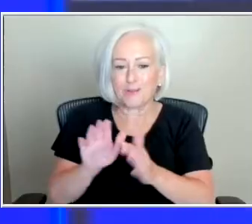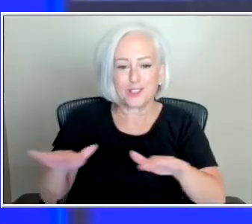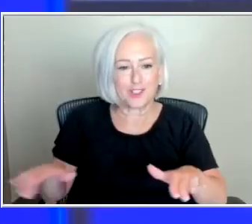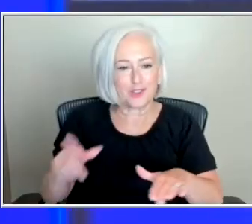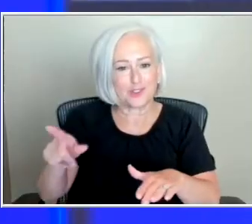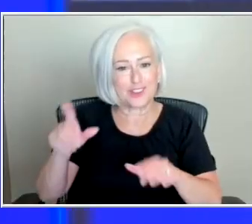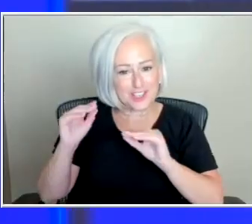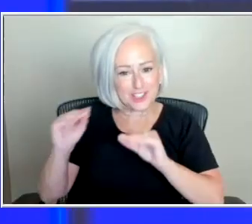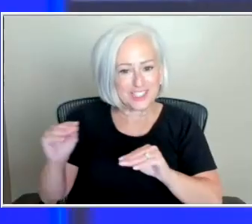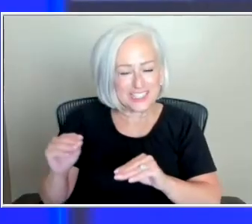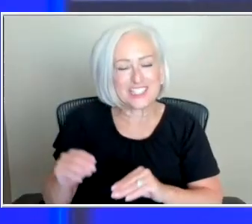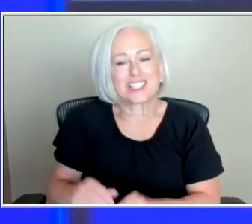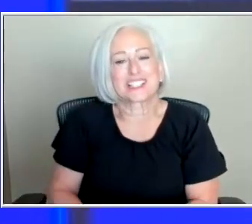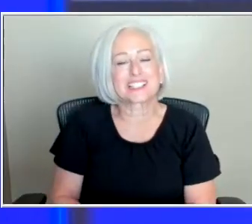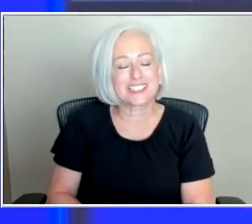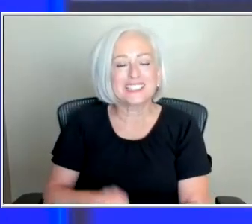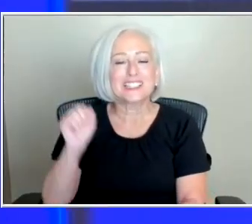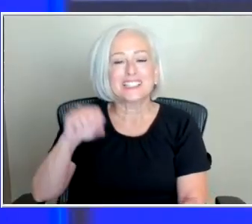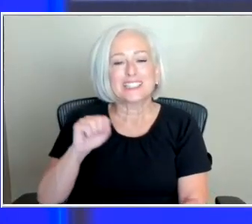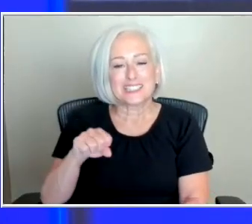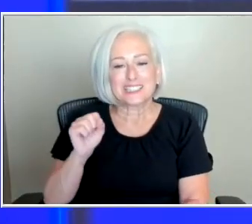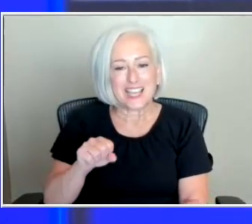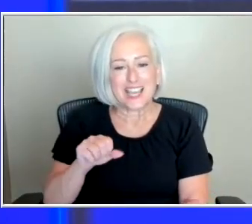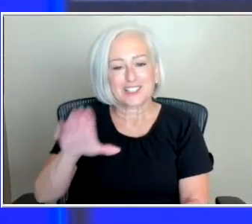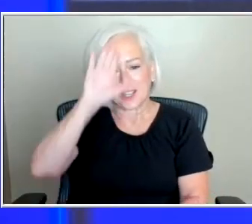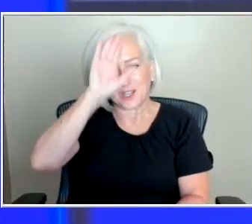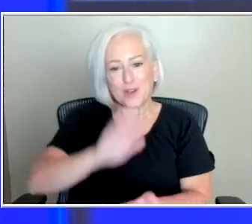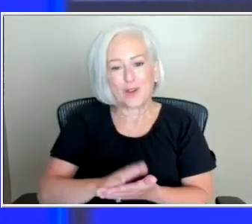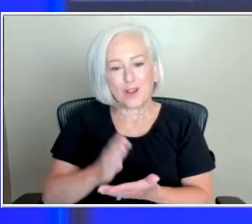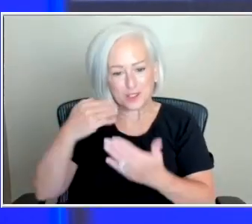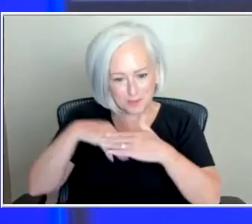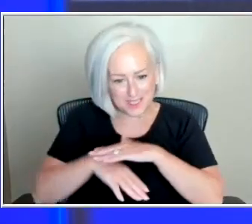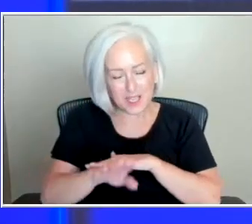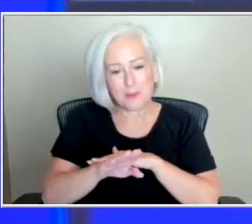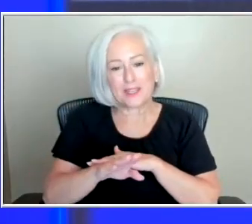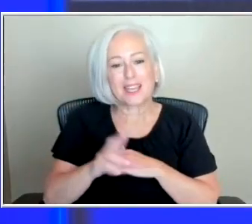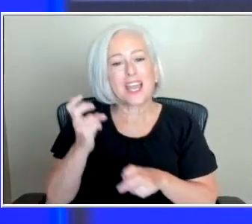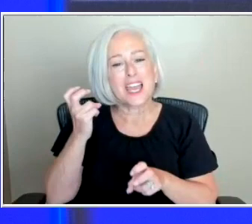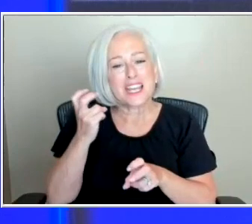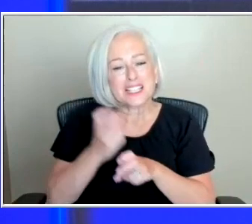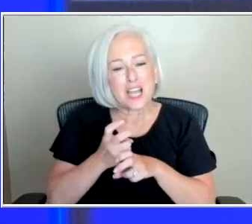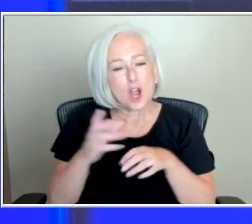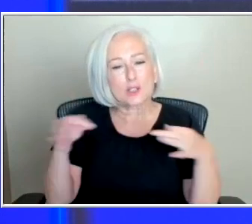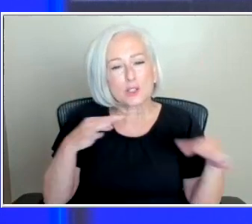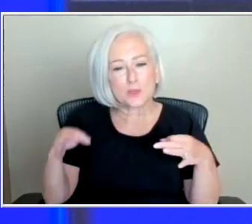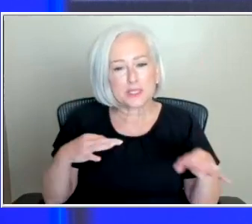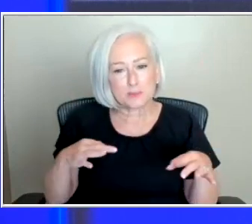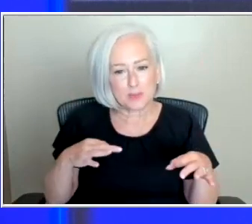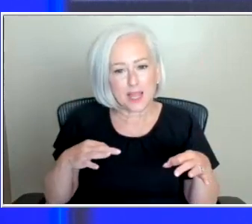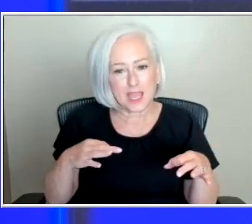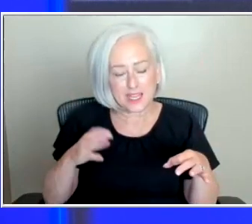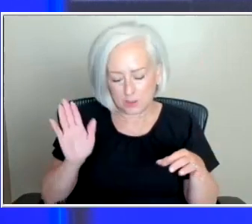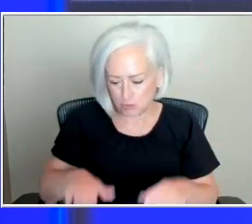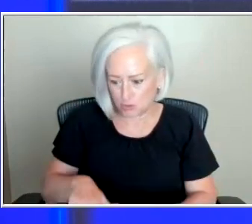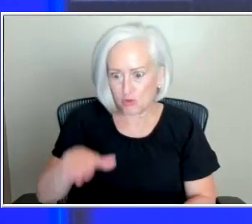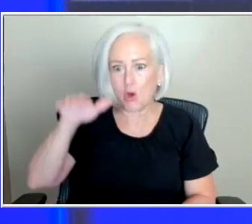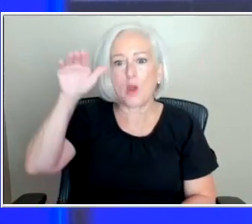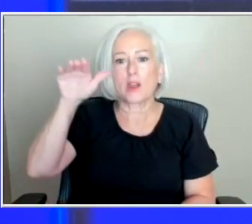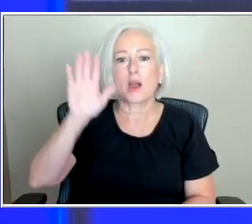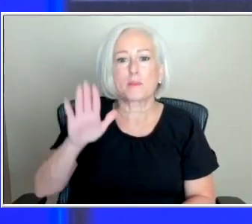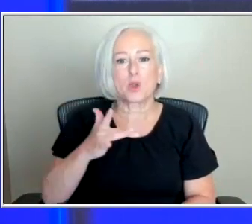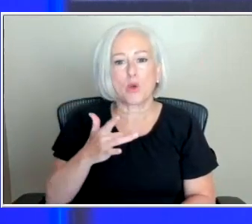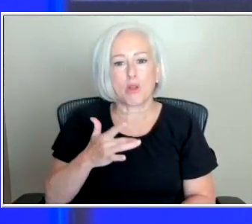little vignette where she talked about her husband coming in, it's hard to explain what it's like growing up your whole life having a heart